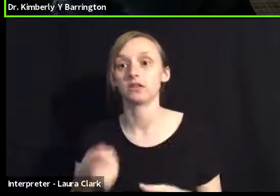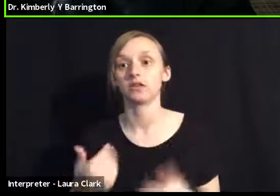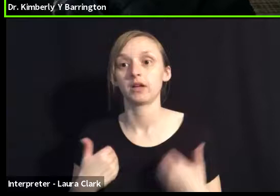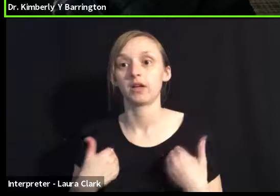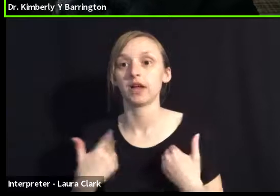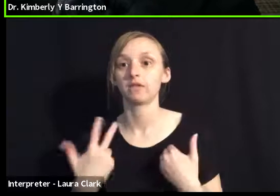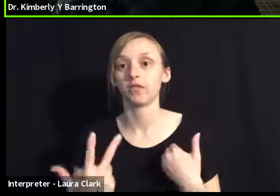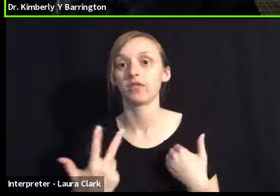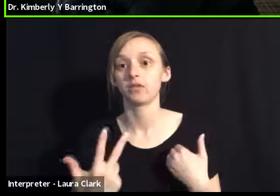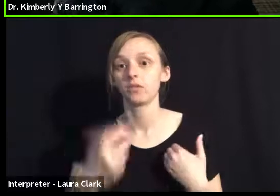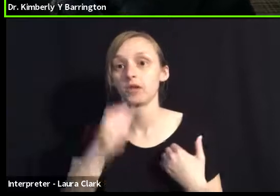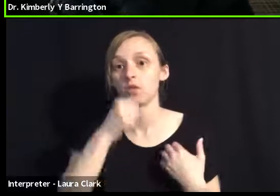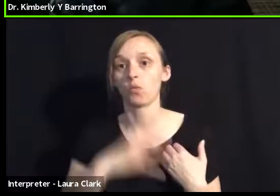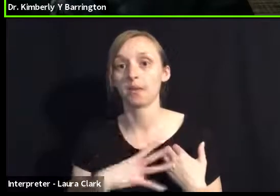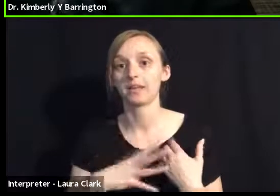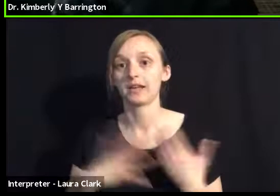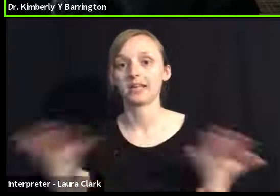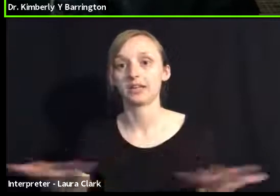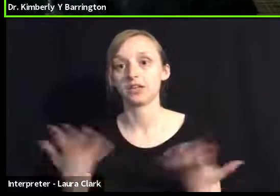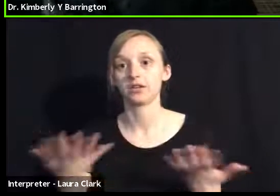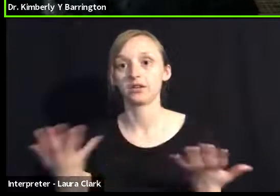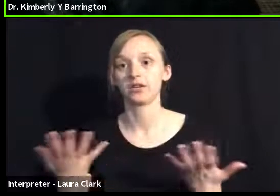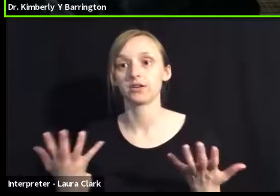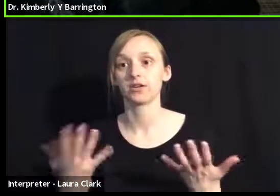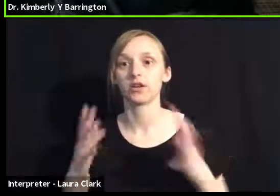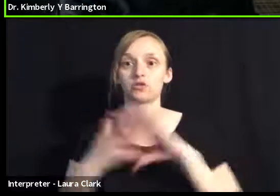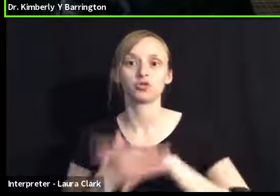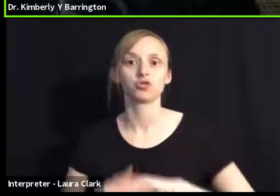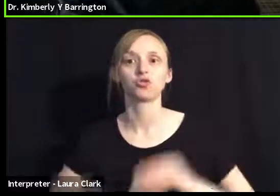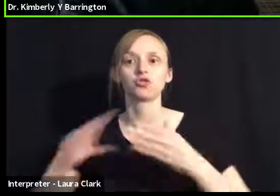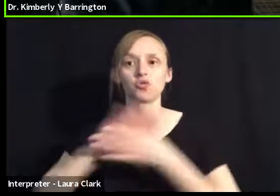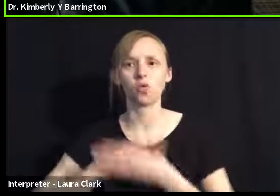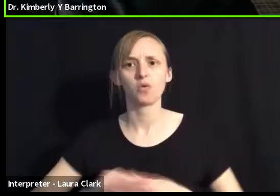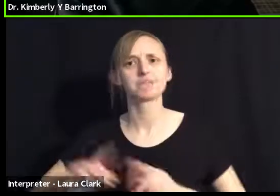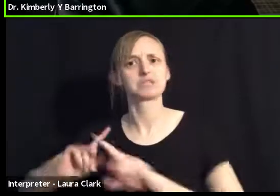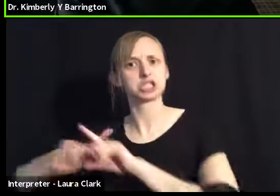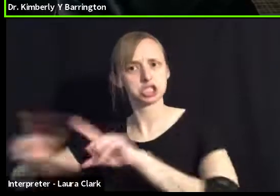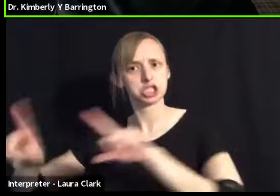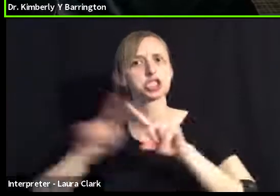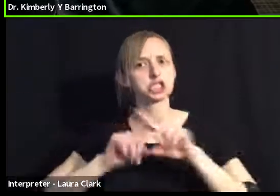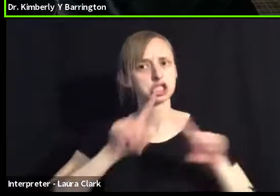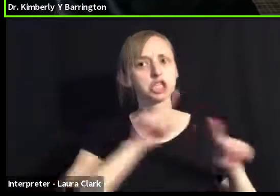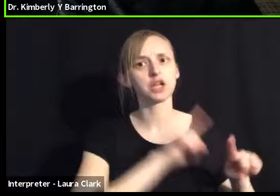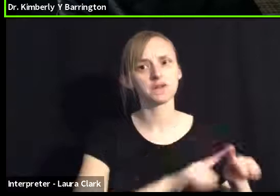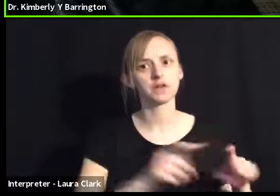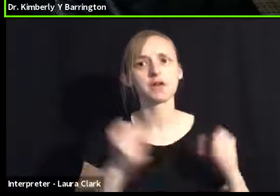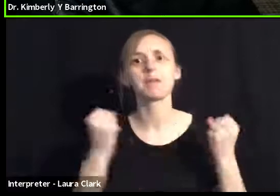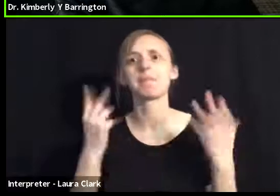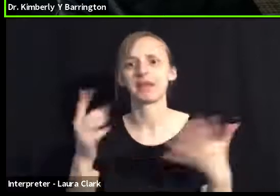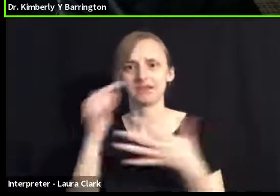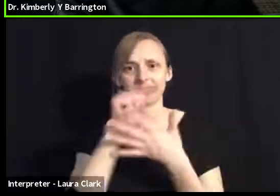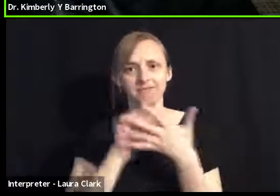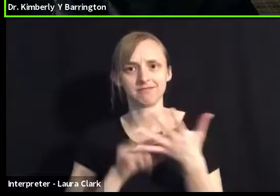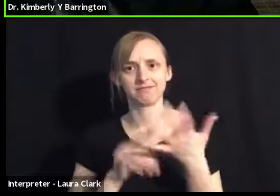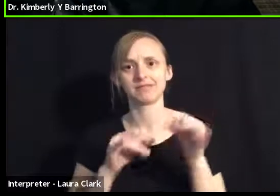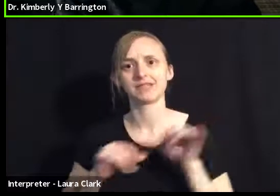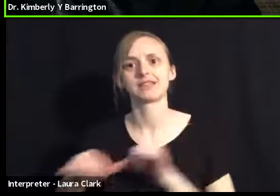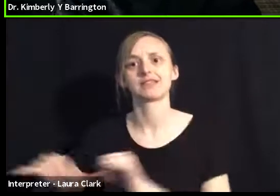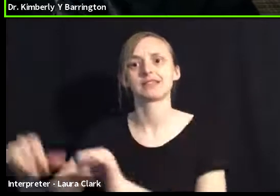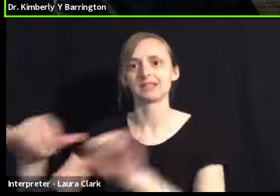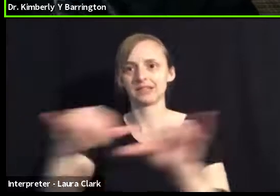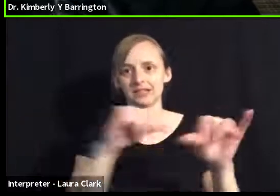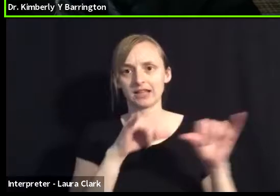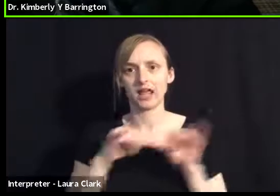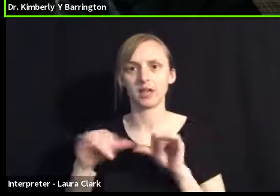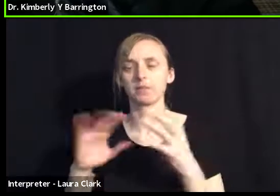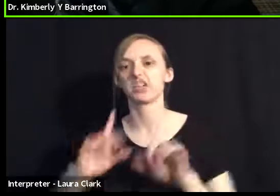women here who our stories are a little bit different, but there's so much that makes us the same than what separates